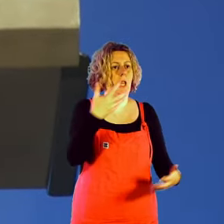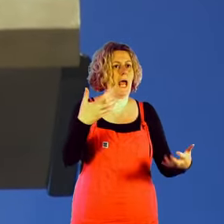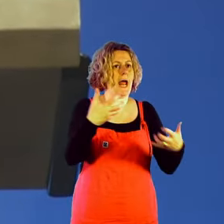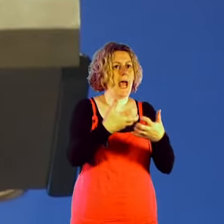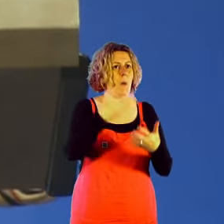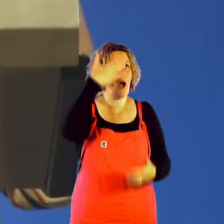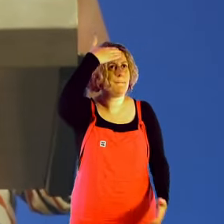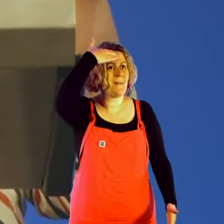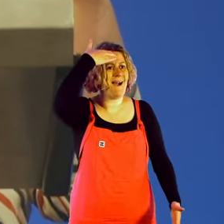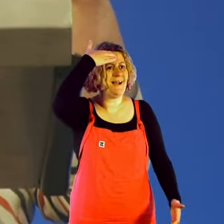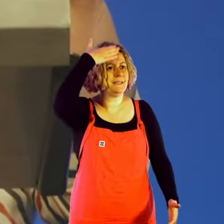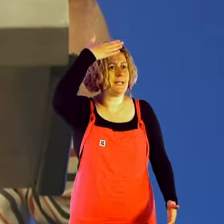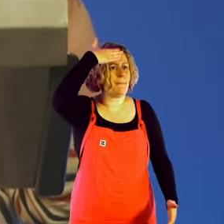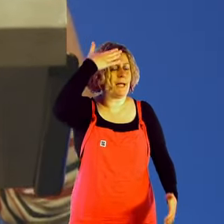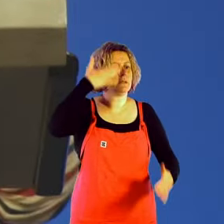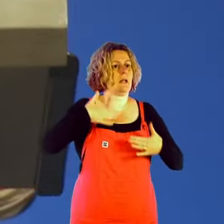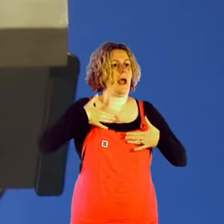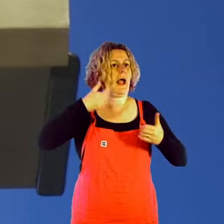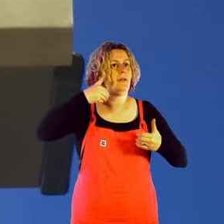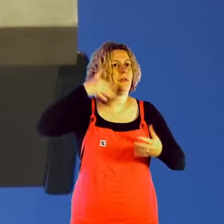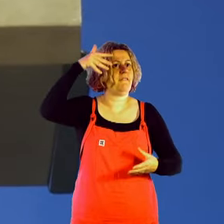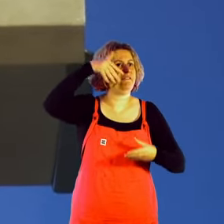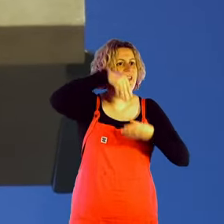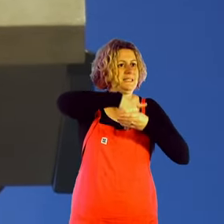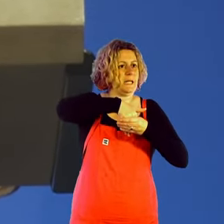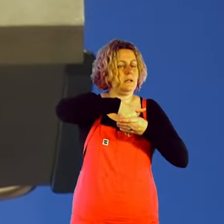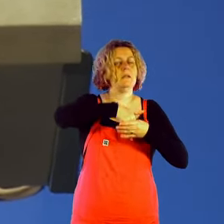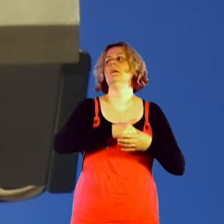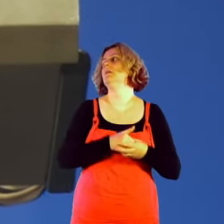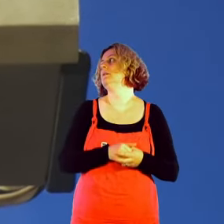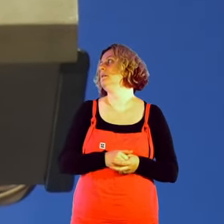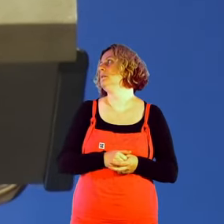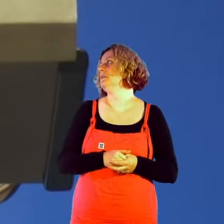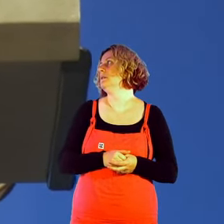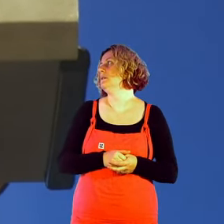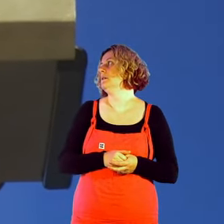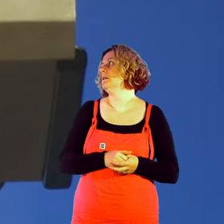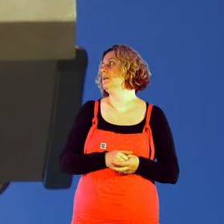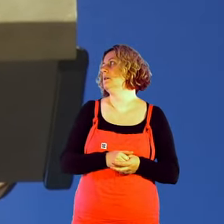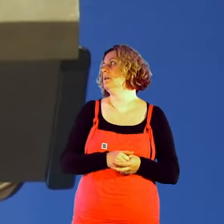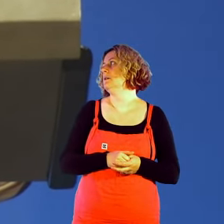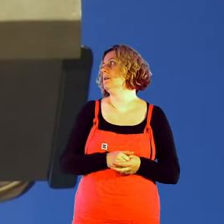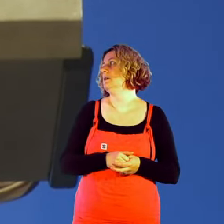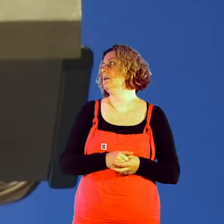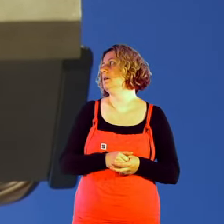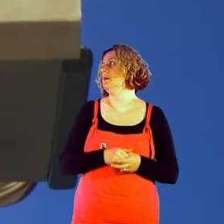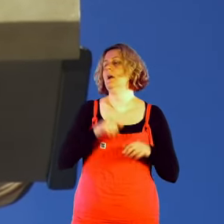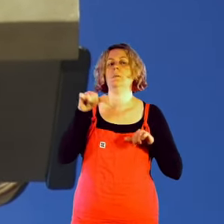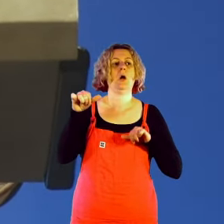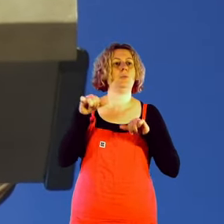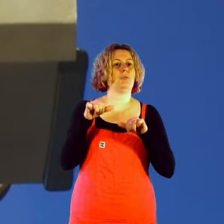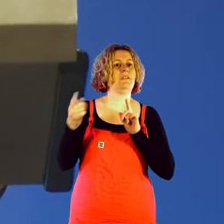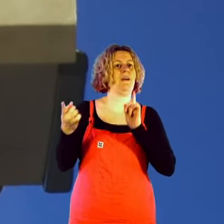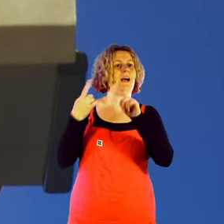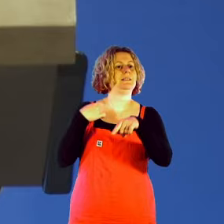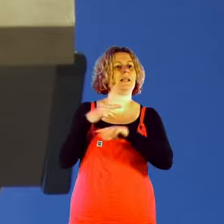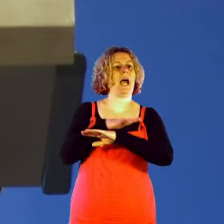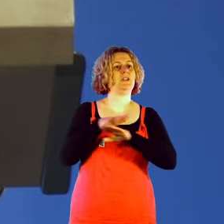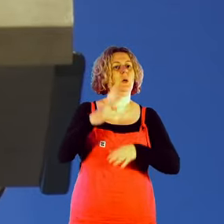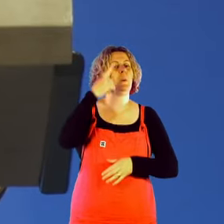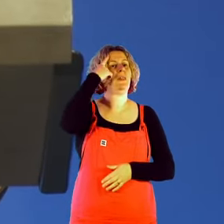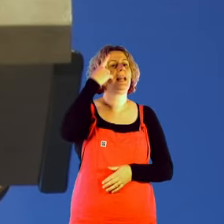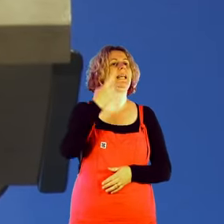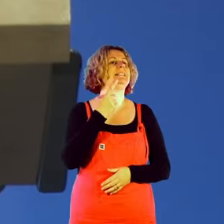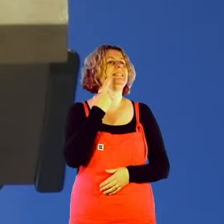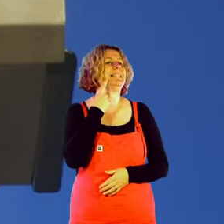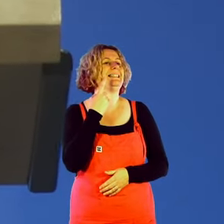fit with that. I think the sort of really brief answer is, I don't think it's as easy to separate out our minds from our bodies as we